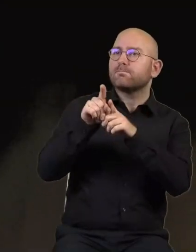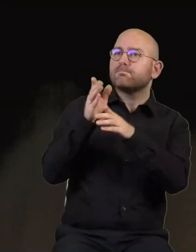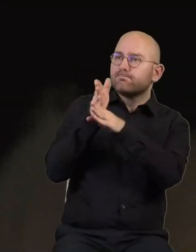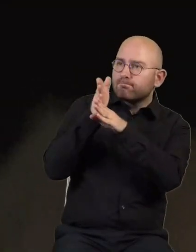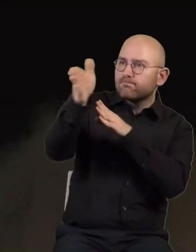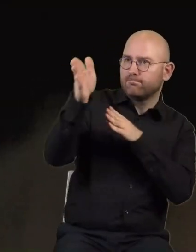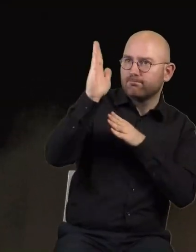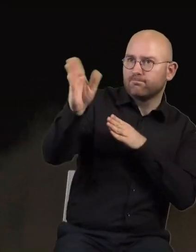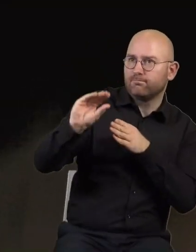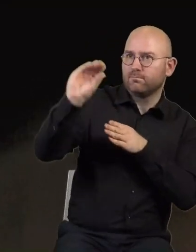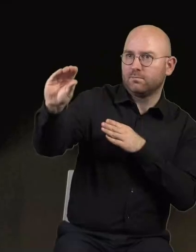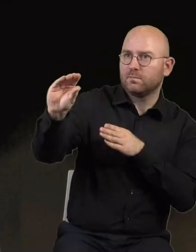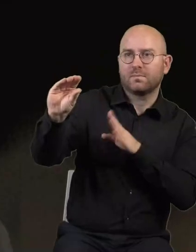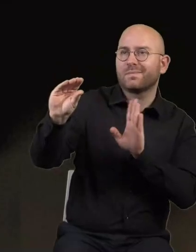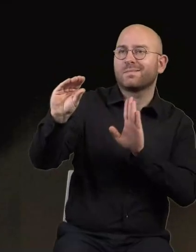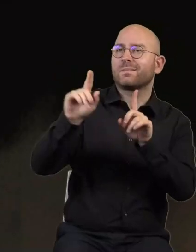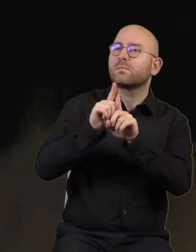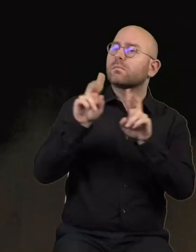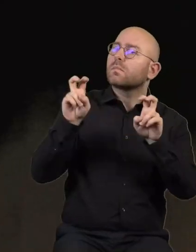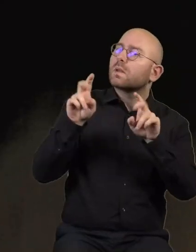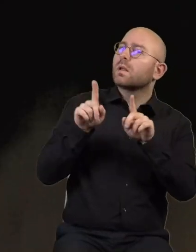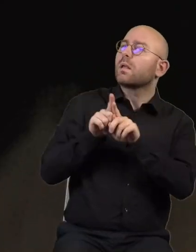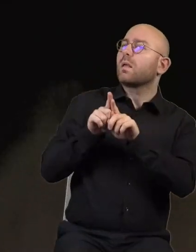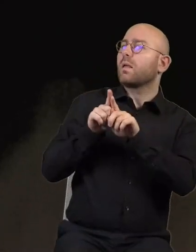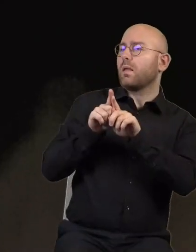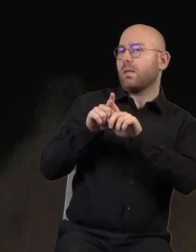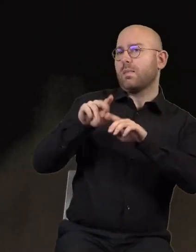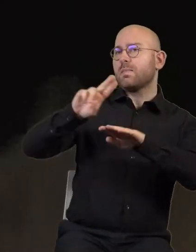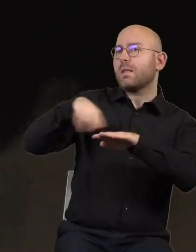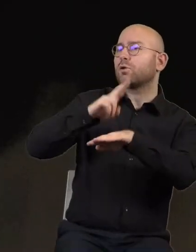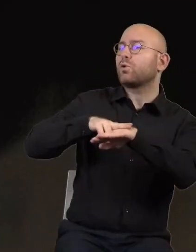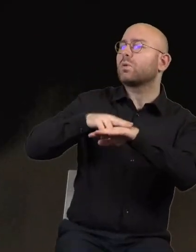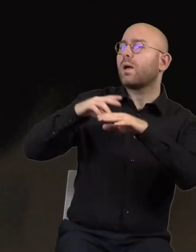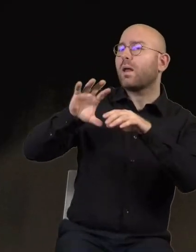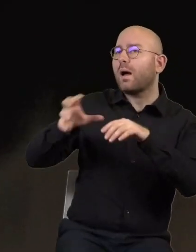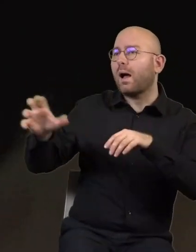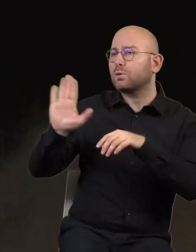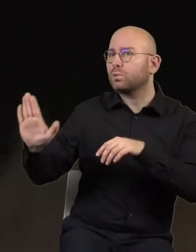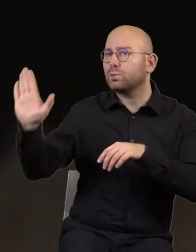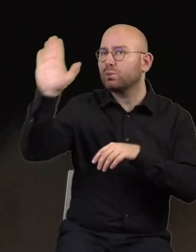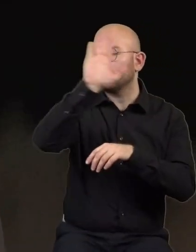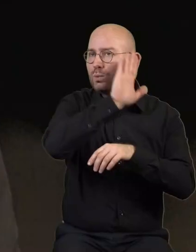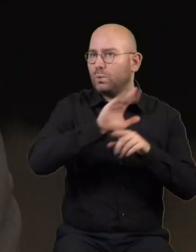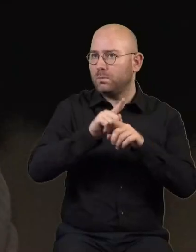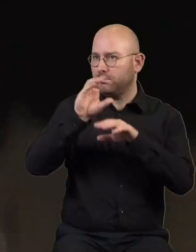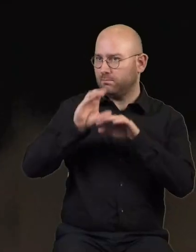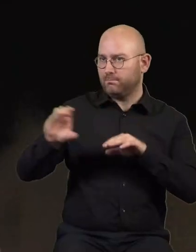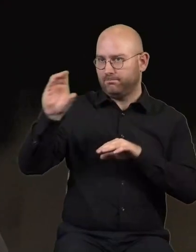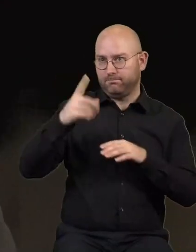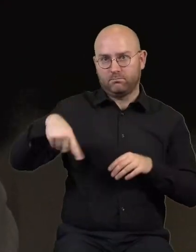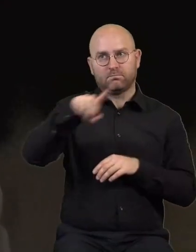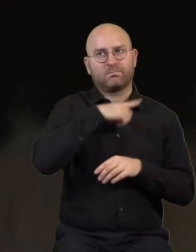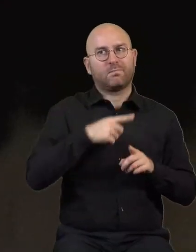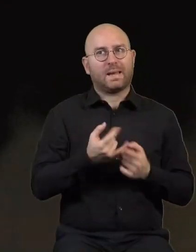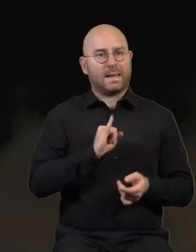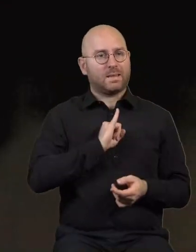I invest, as the European Commission says. But if I have to give that money